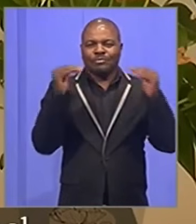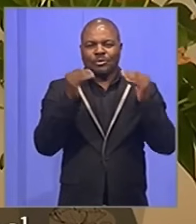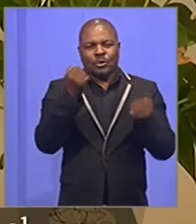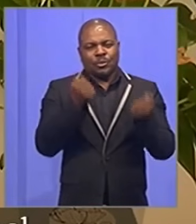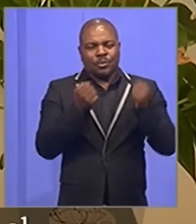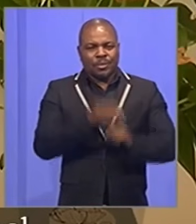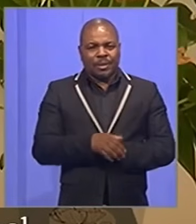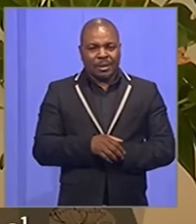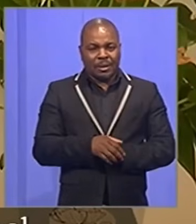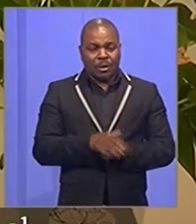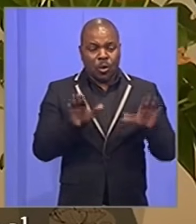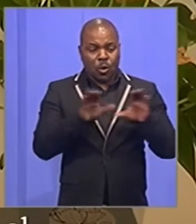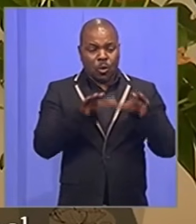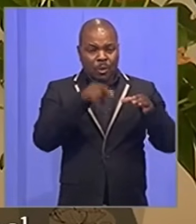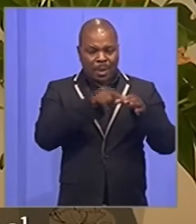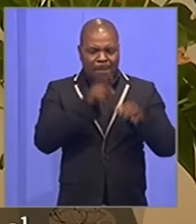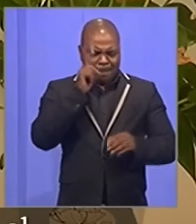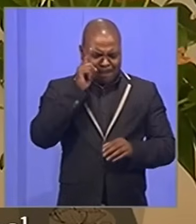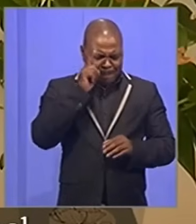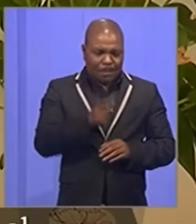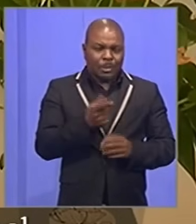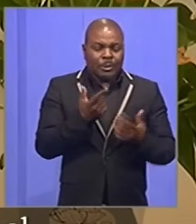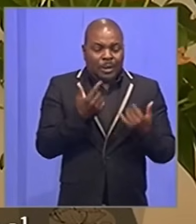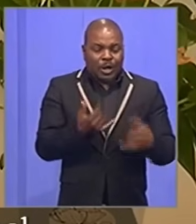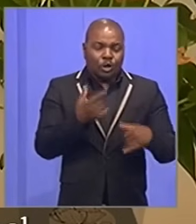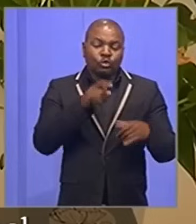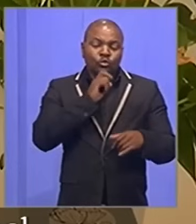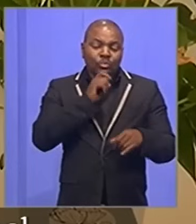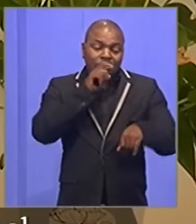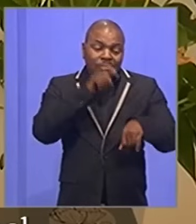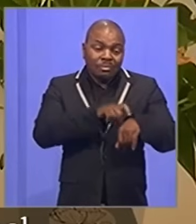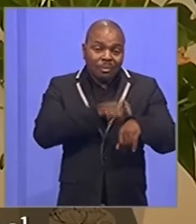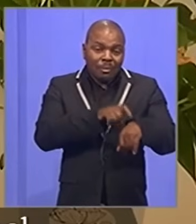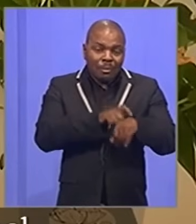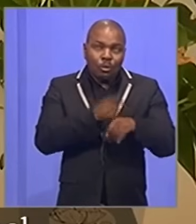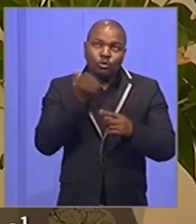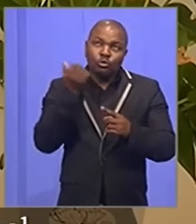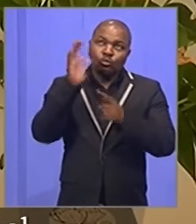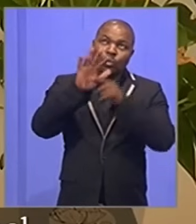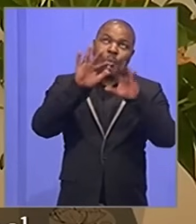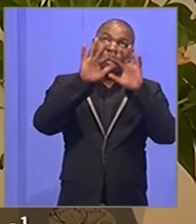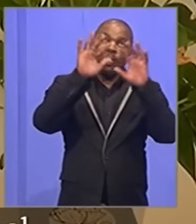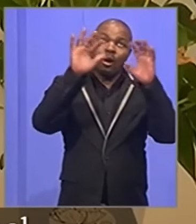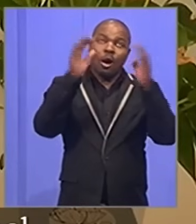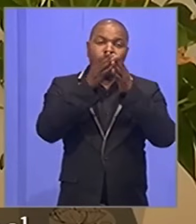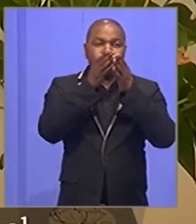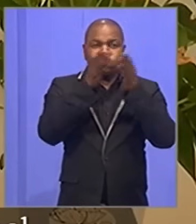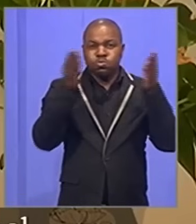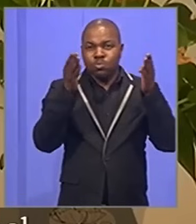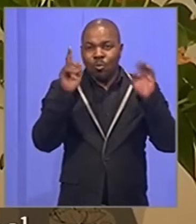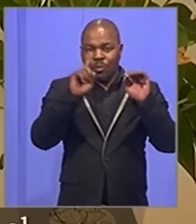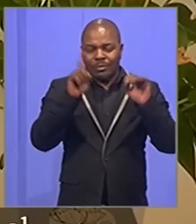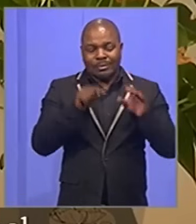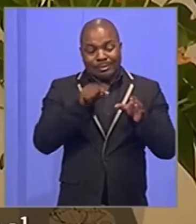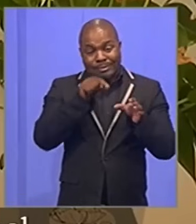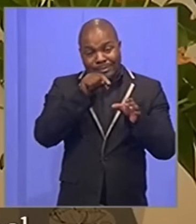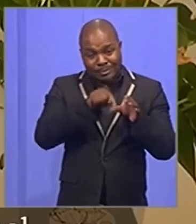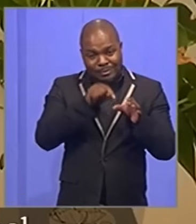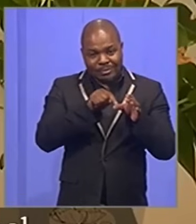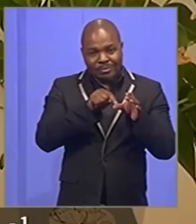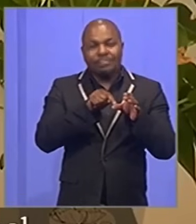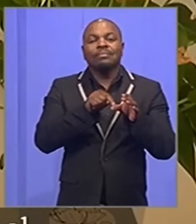That institution has to use this moment now to prove to the whole world that at least it has